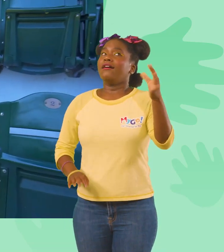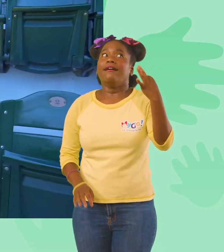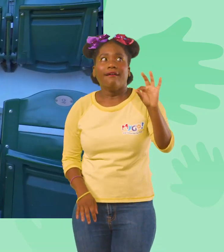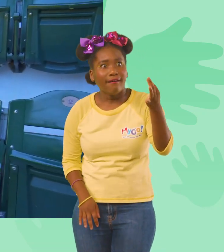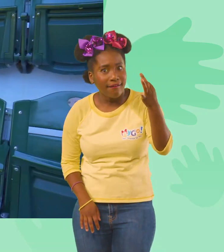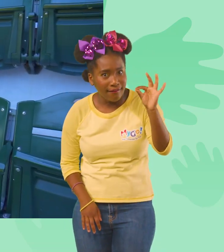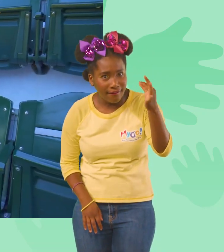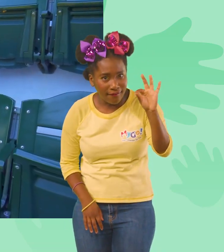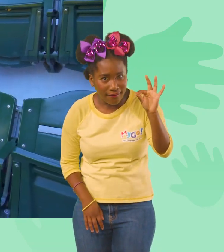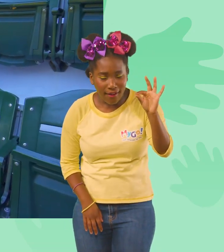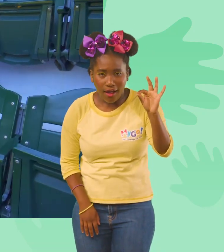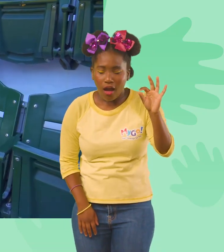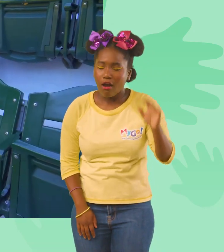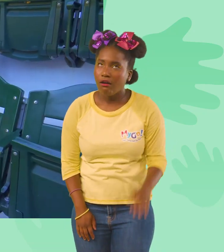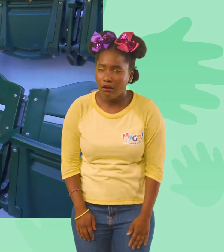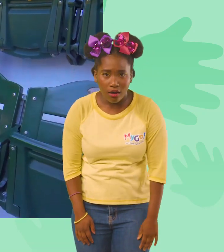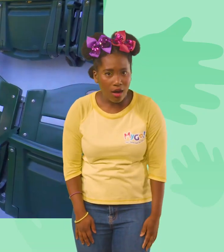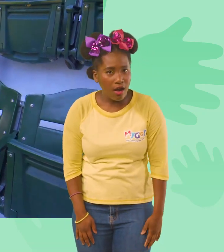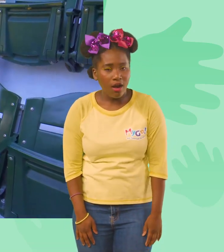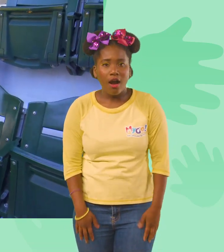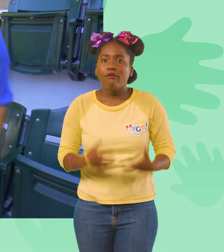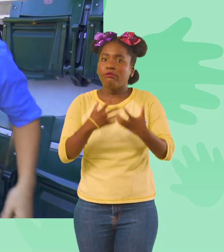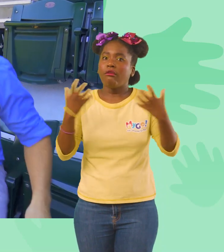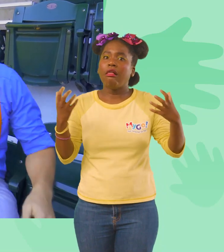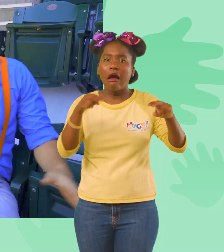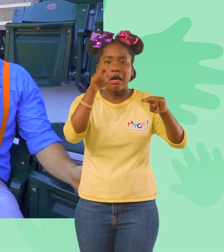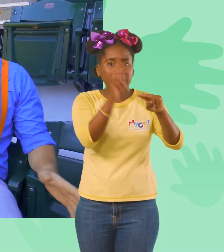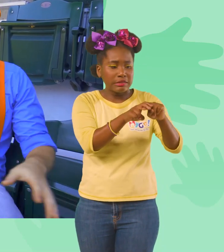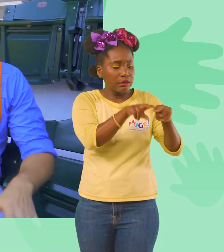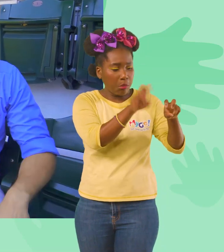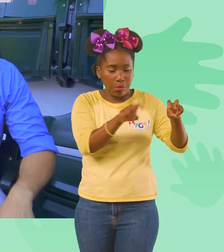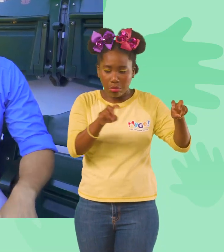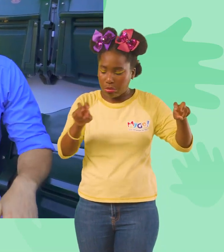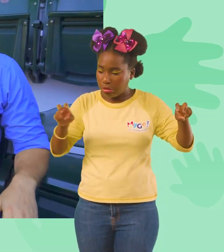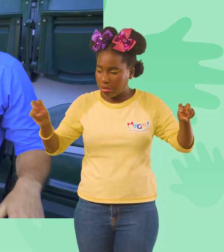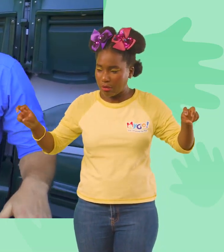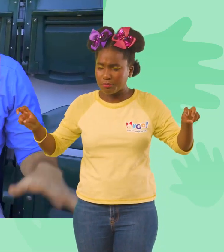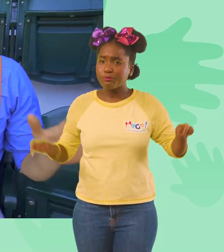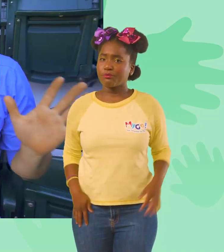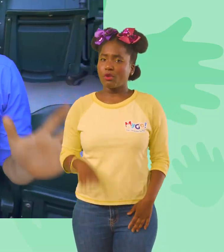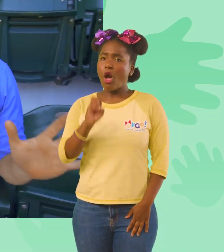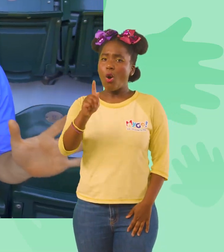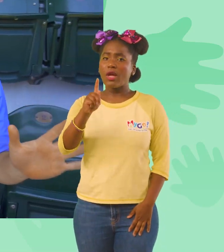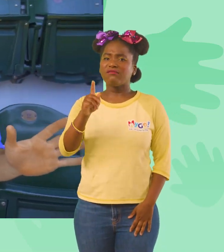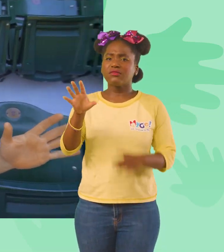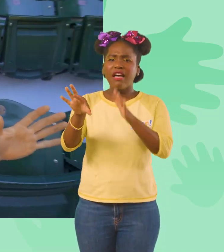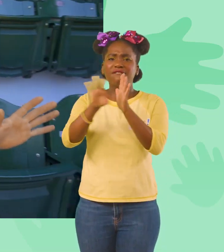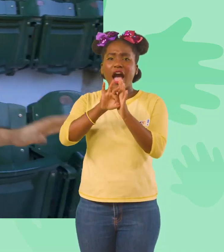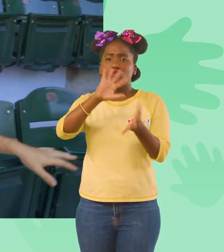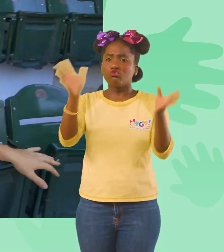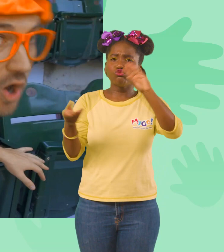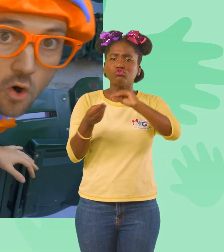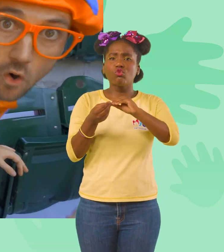And 19. Whoa, that's a lot of seats in this row. Okay, to find the total number of